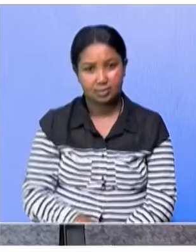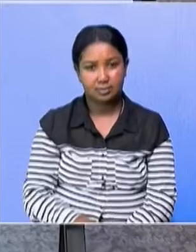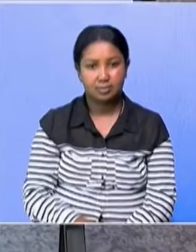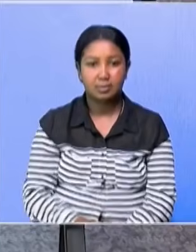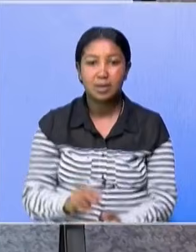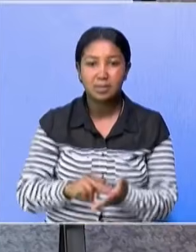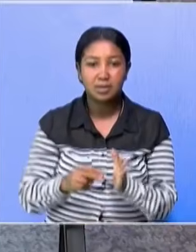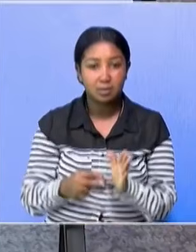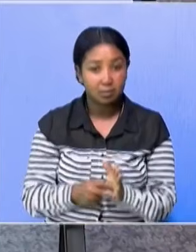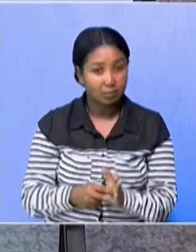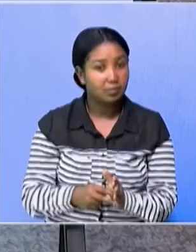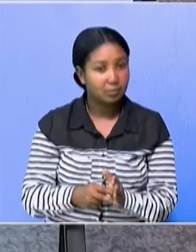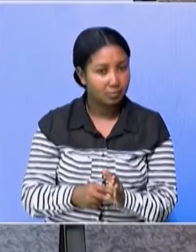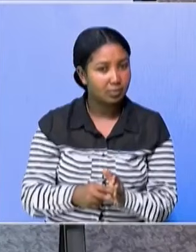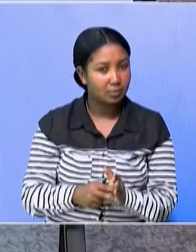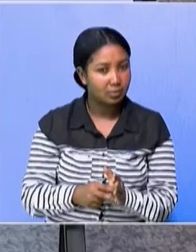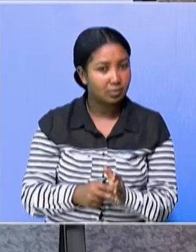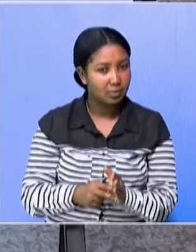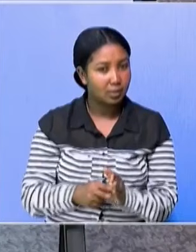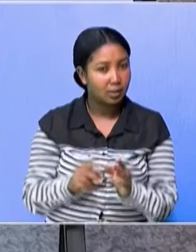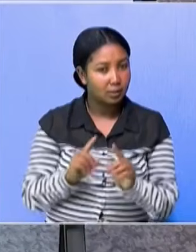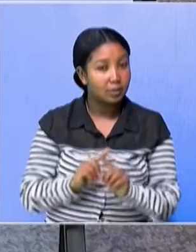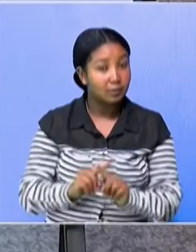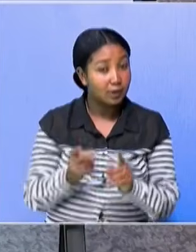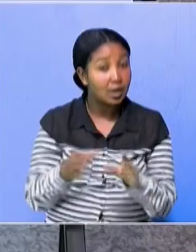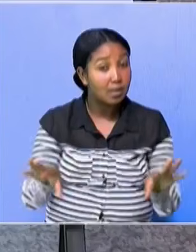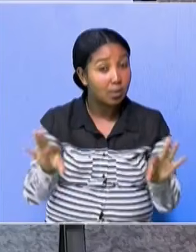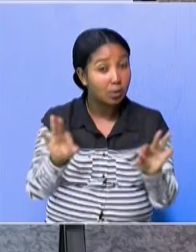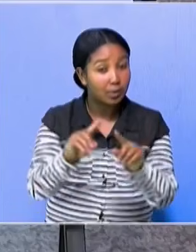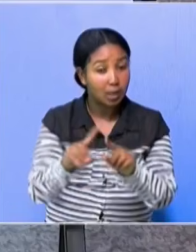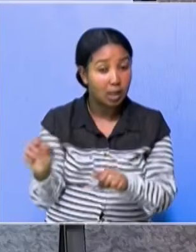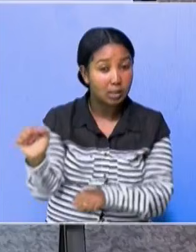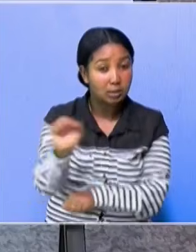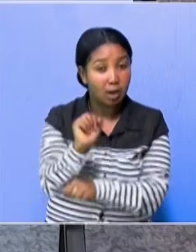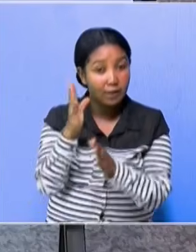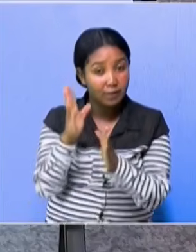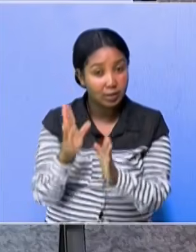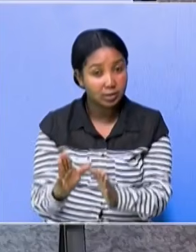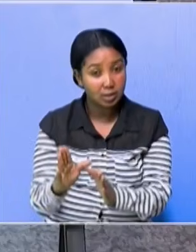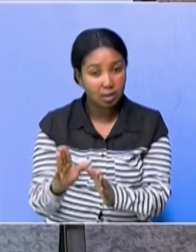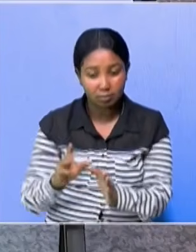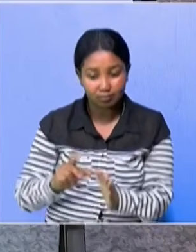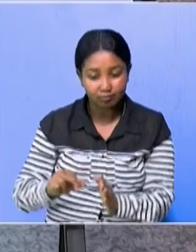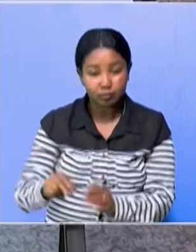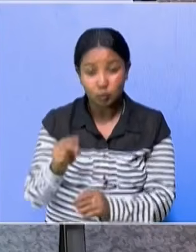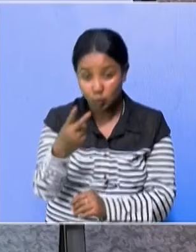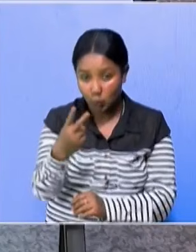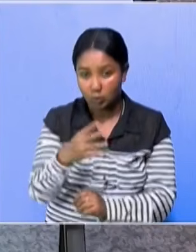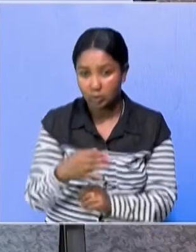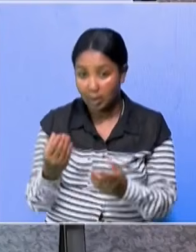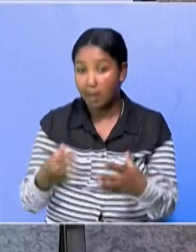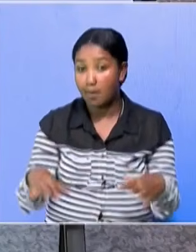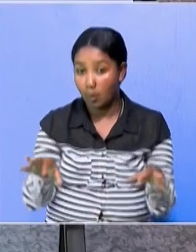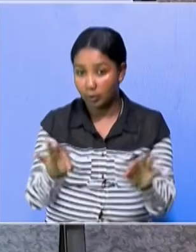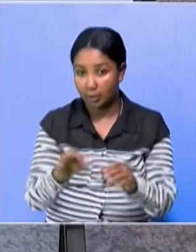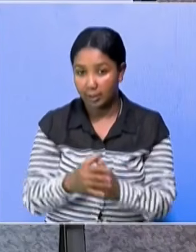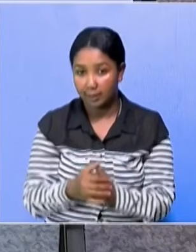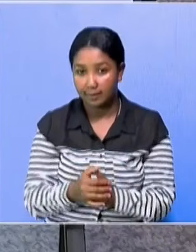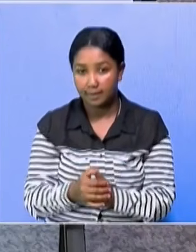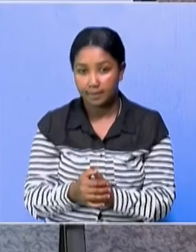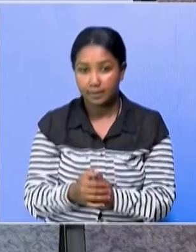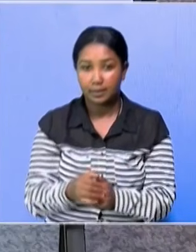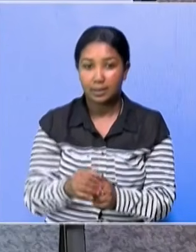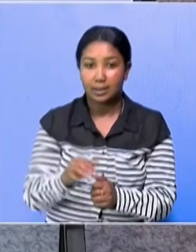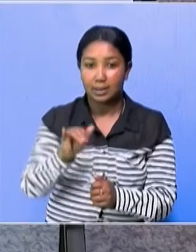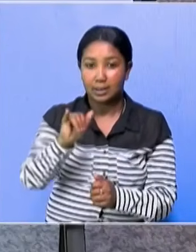Yield means very nice, very important, especially for the drivers and for the pedestrian too. Yeah.